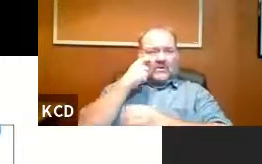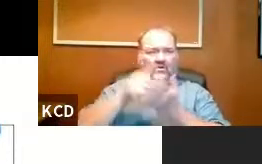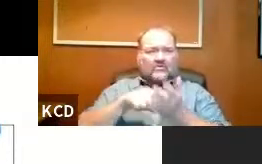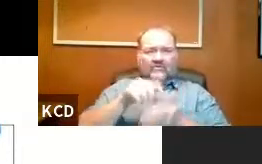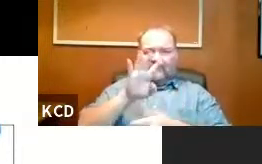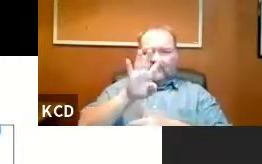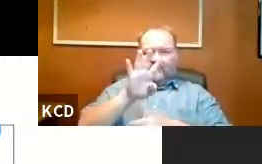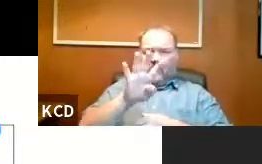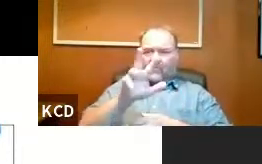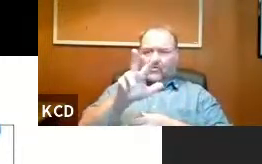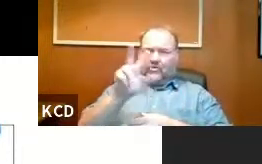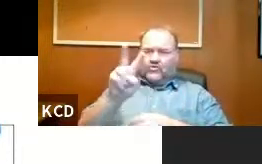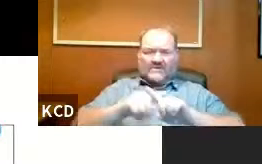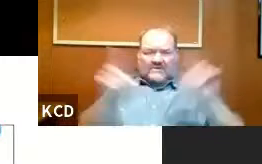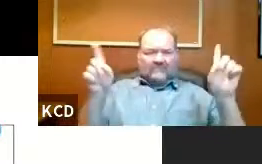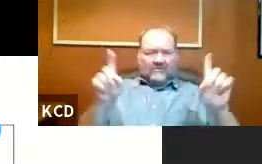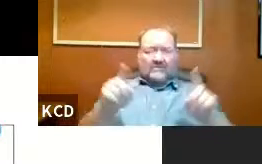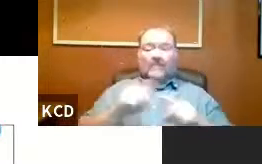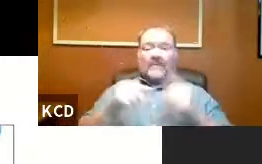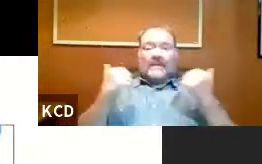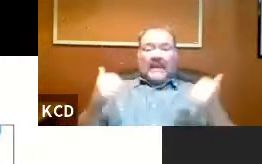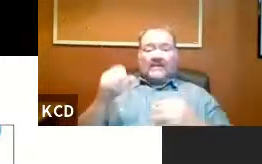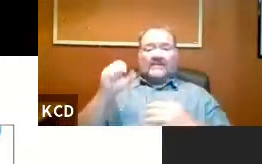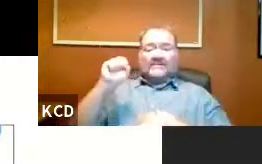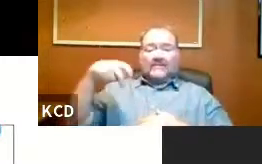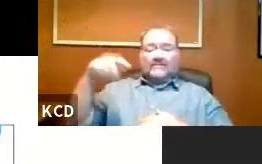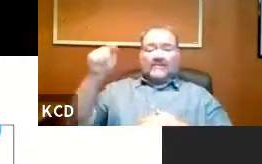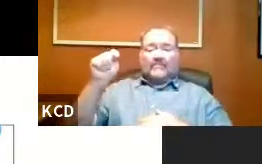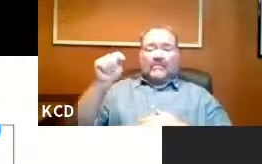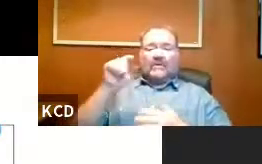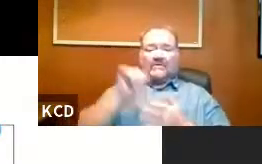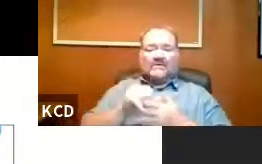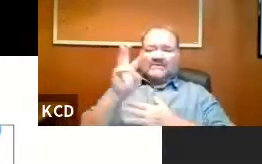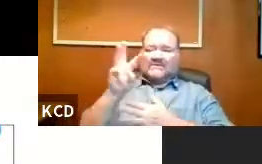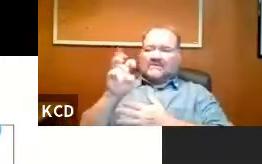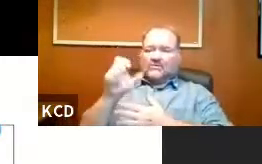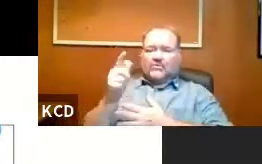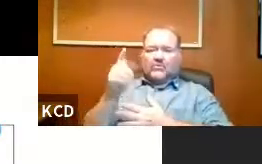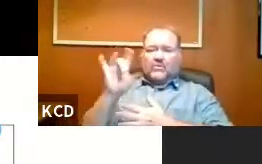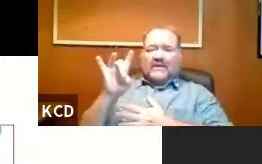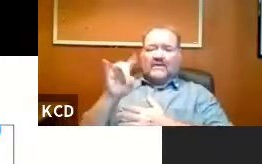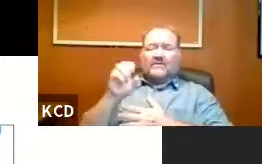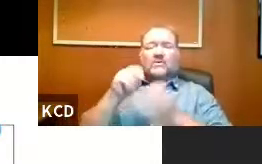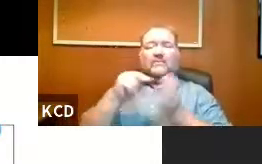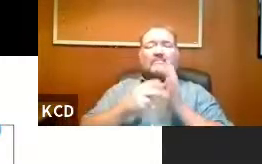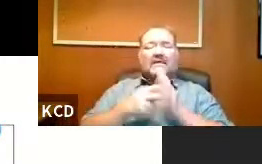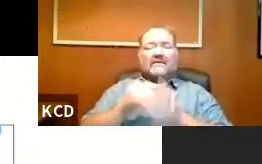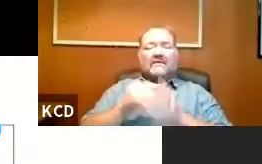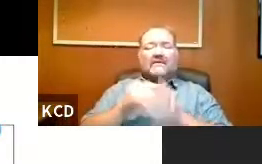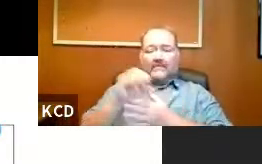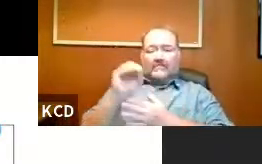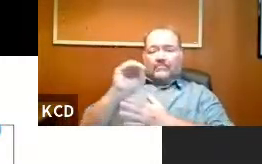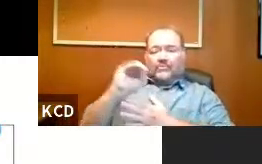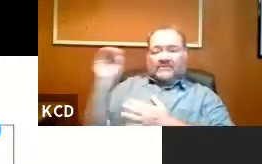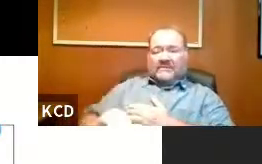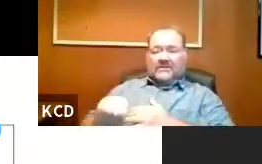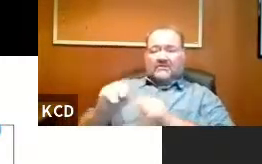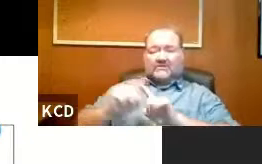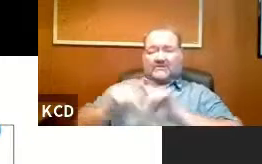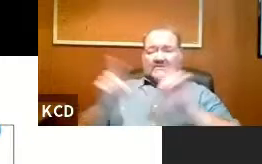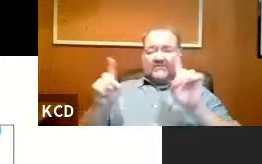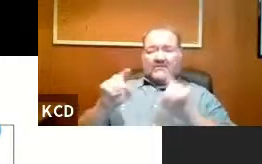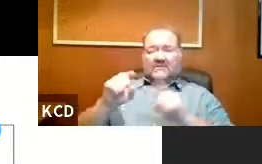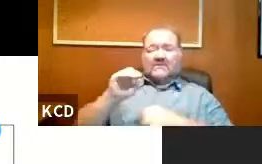that. And now through the end of September, that's 628. So in other words, the percentage discrepancy or the